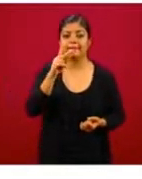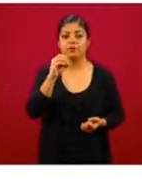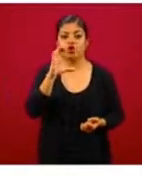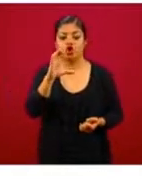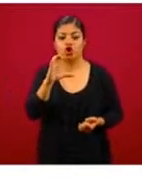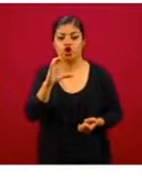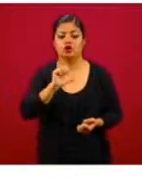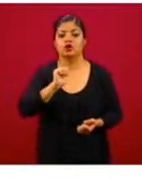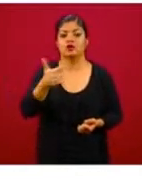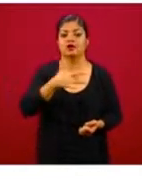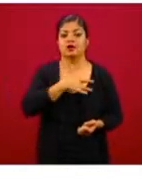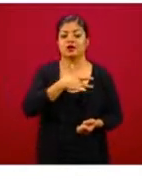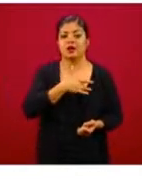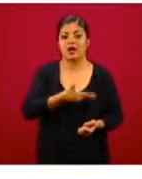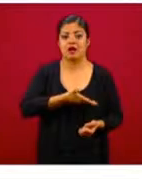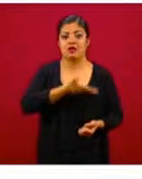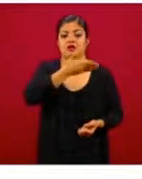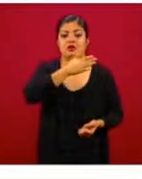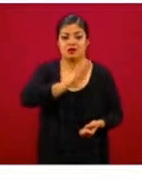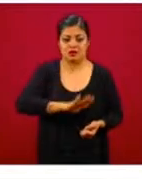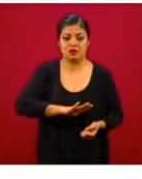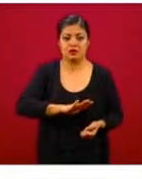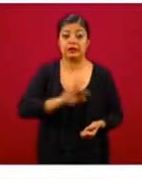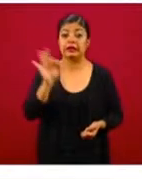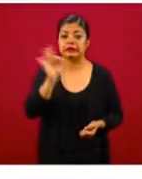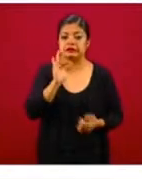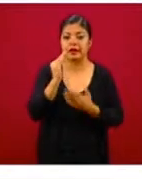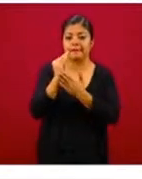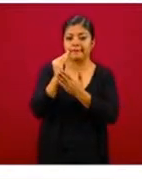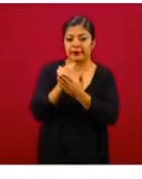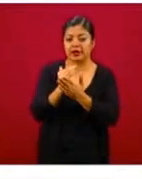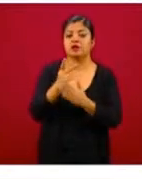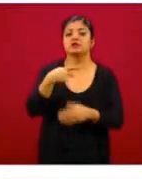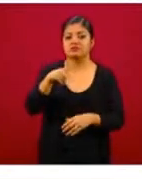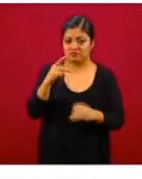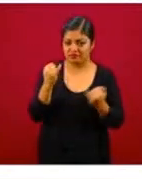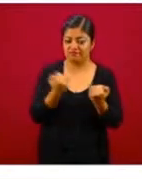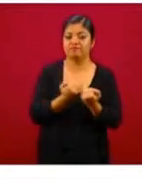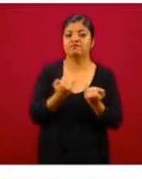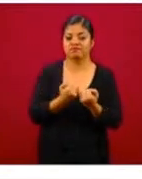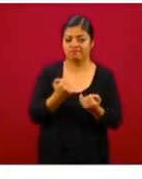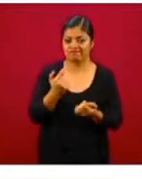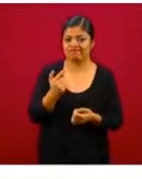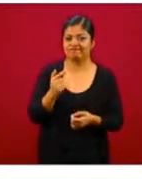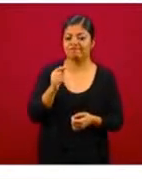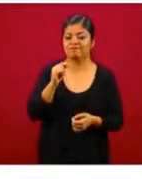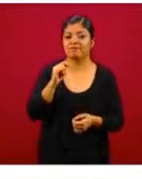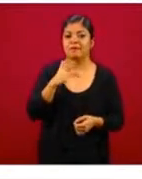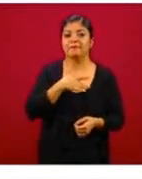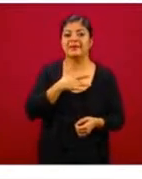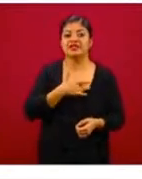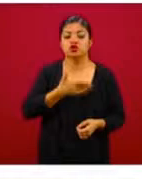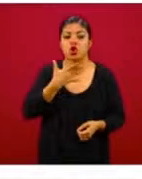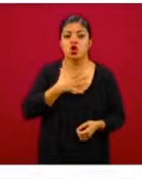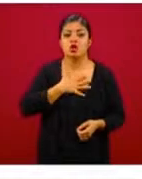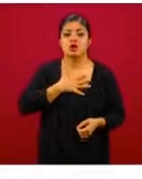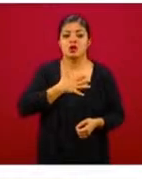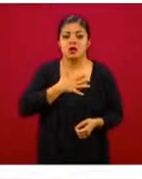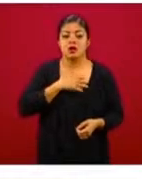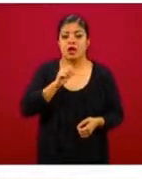chronic diseases like kidney failure, COPD, cardiovascular disease, and to a lesser